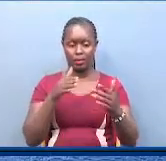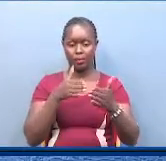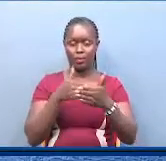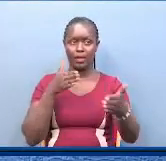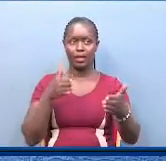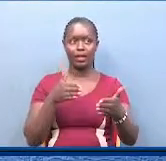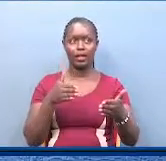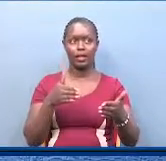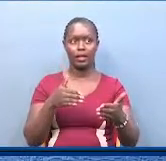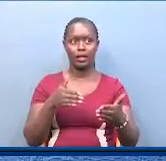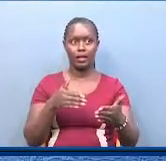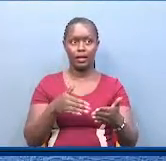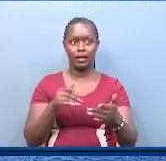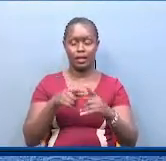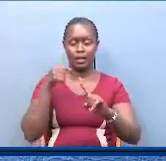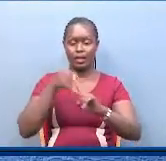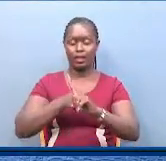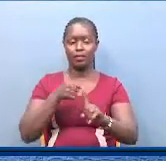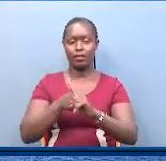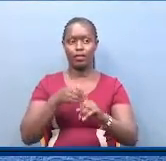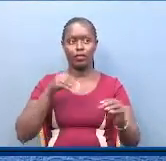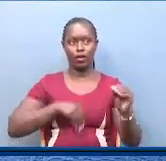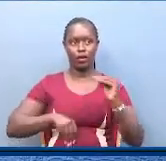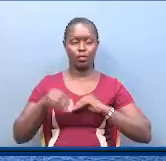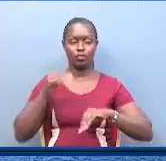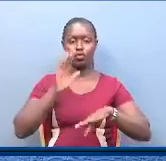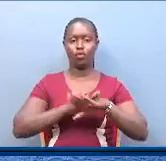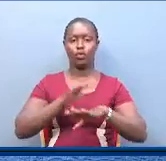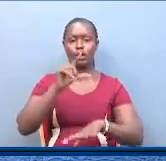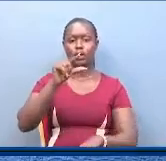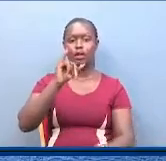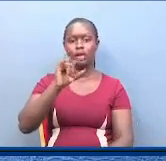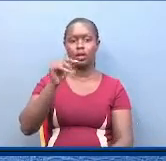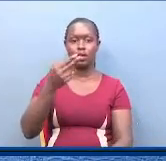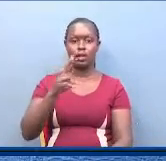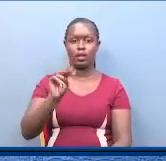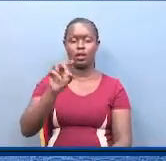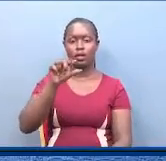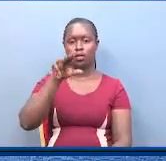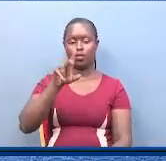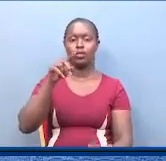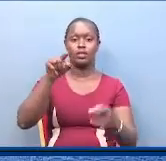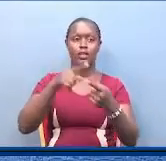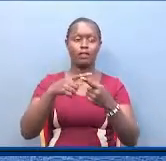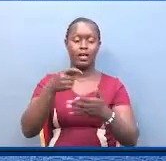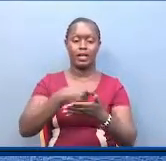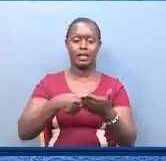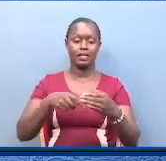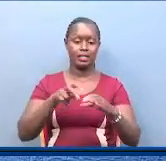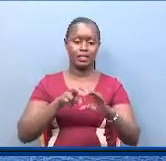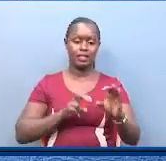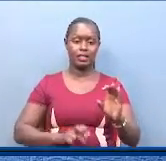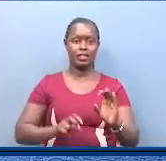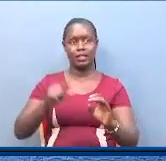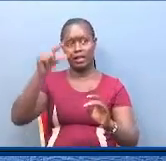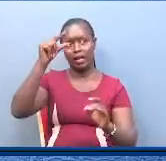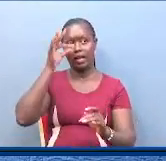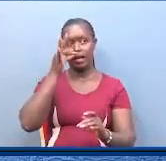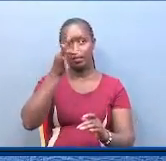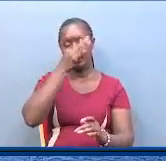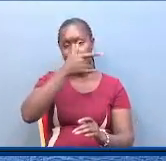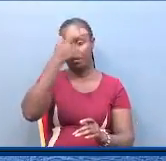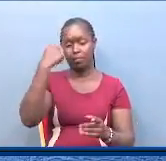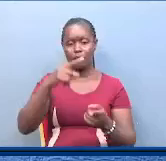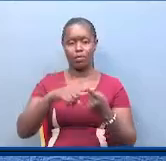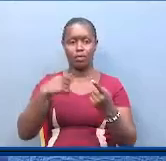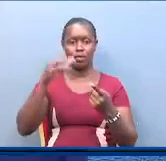against the fight on corruption on Gidongo. The reason why Gidongo resigned in Kibaki government was because Martha Karua